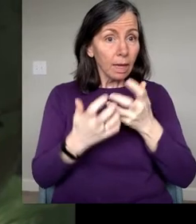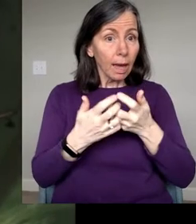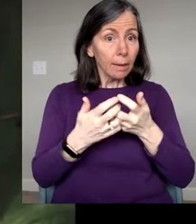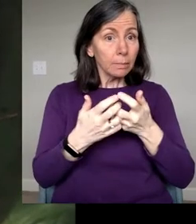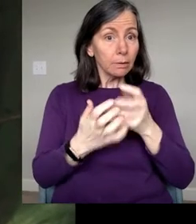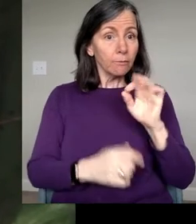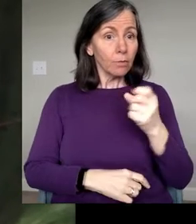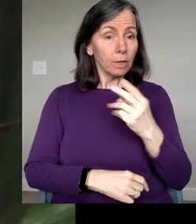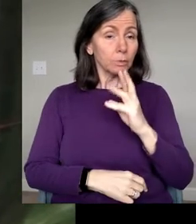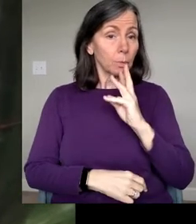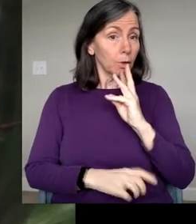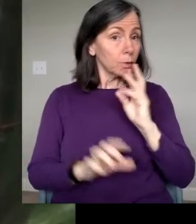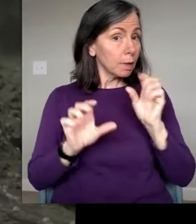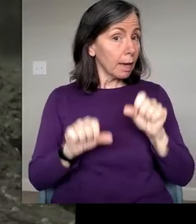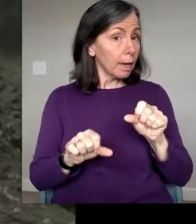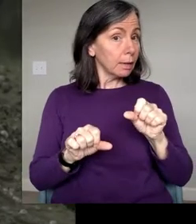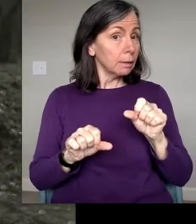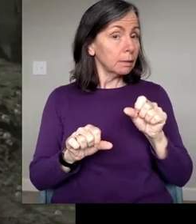lake?